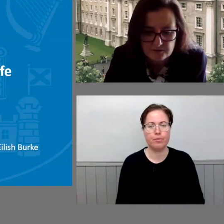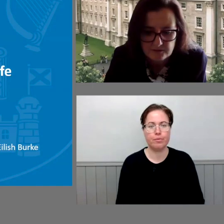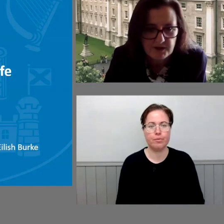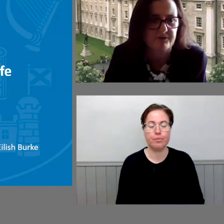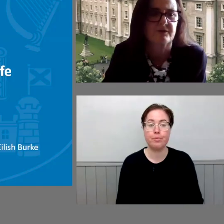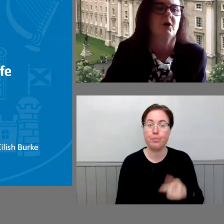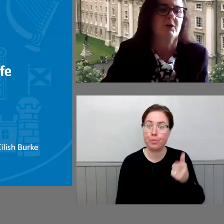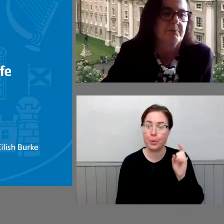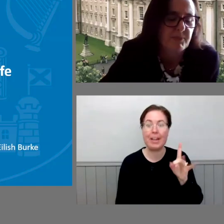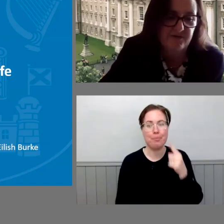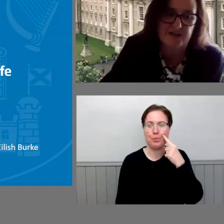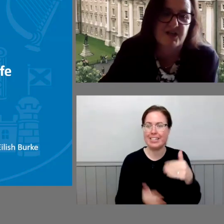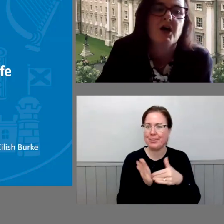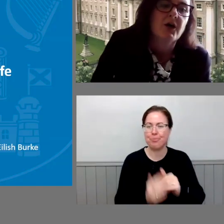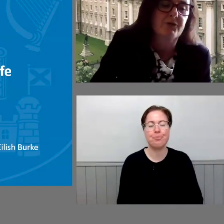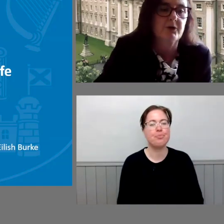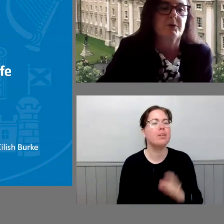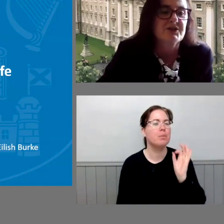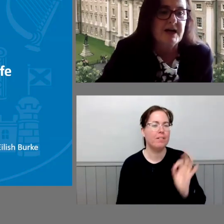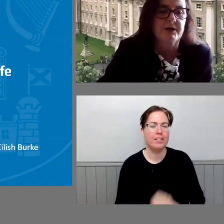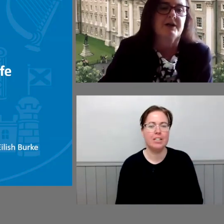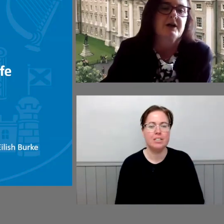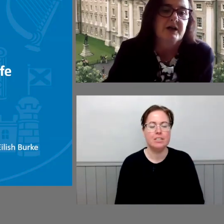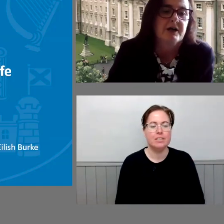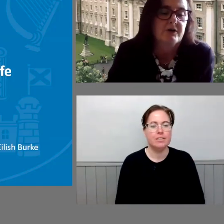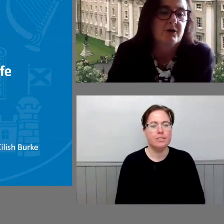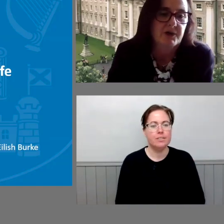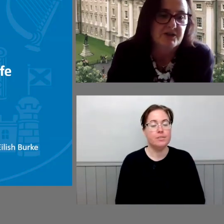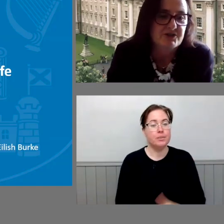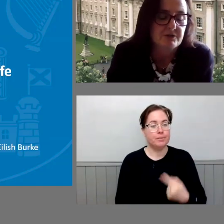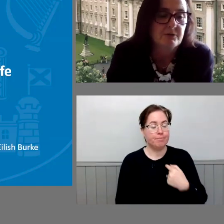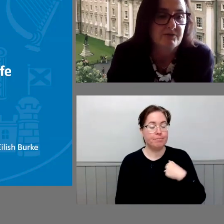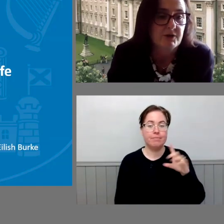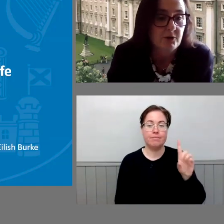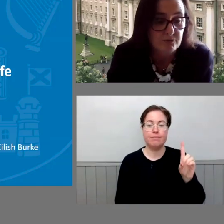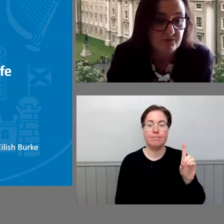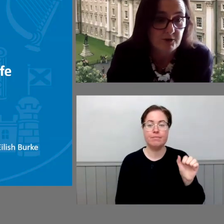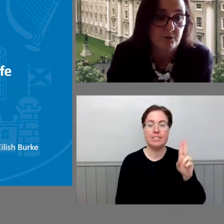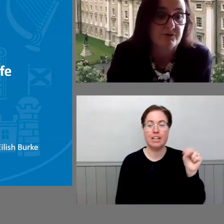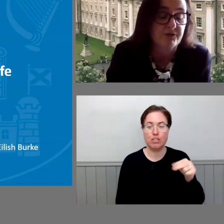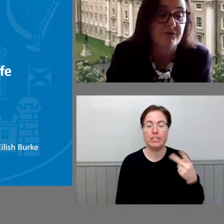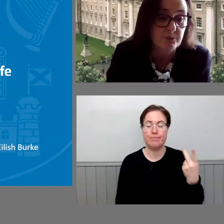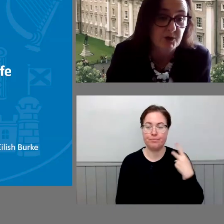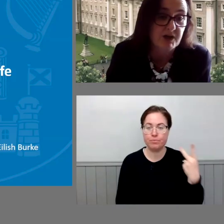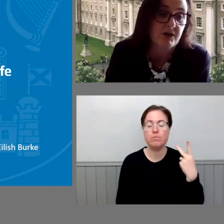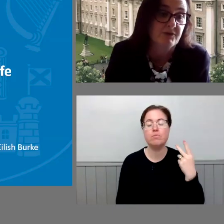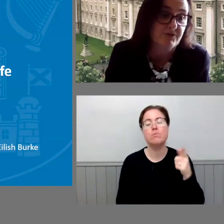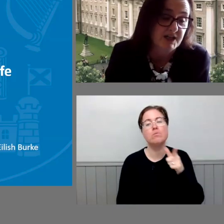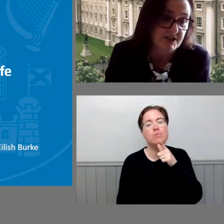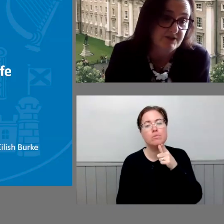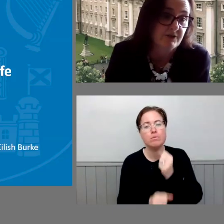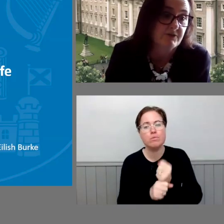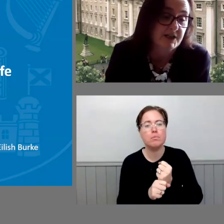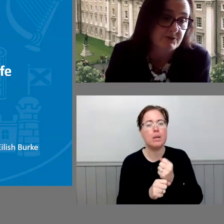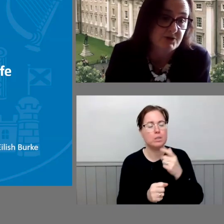Yeah, we can see that. Yes. Okay, perfect. So Darren and I are going to give an overview of a summary of